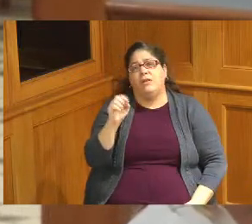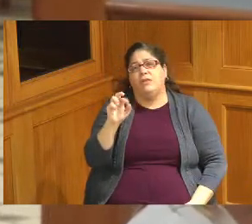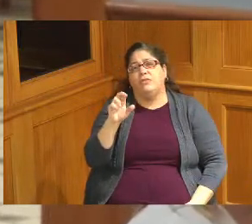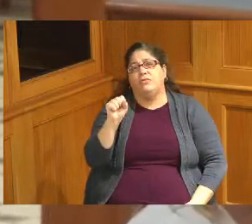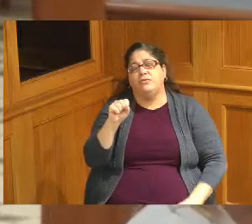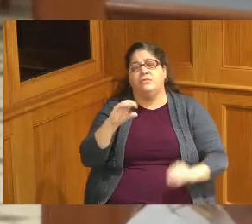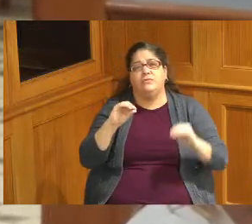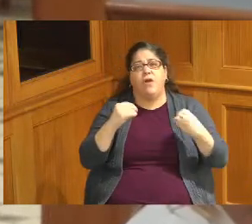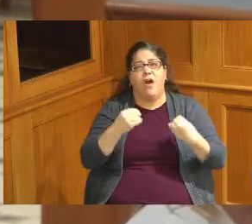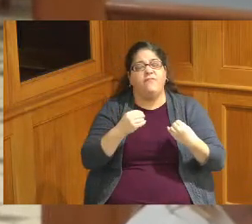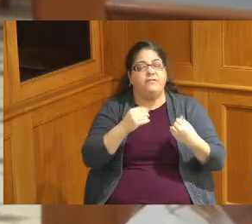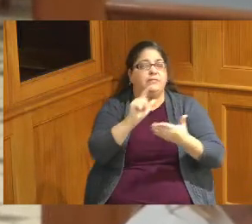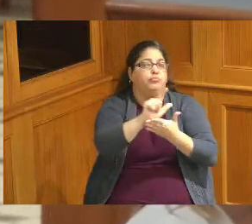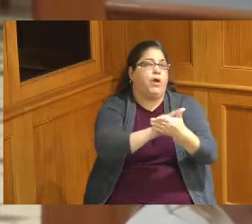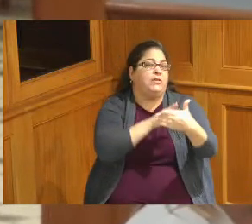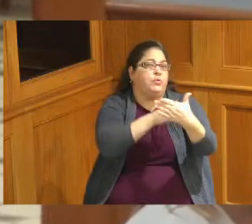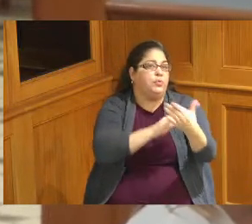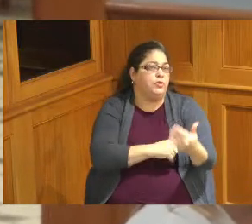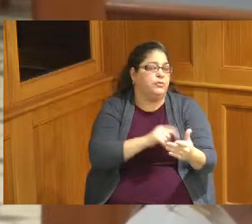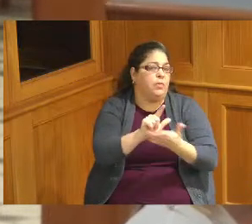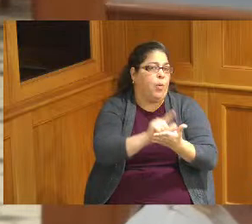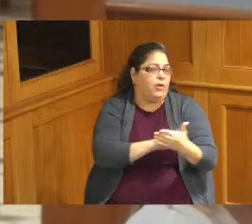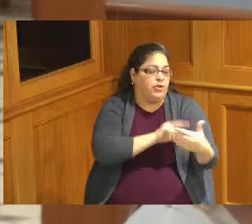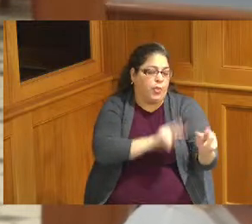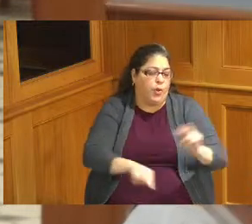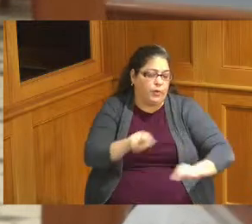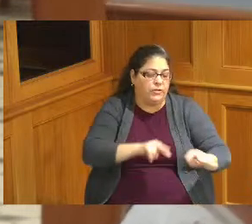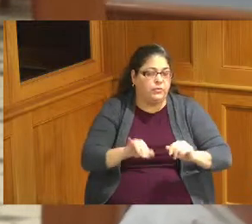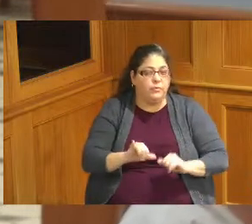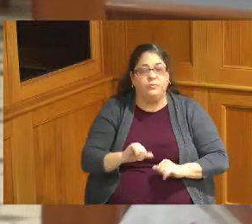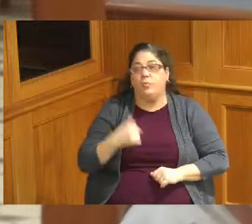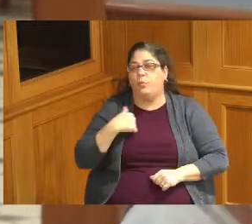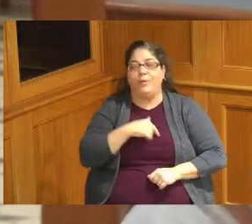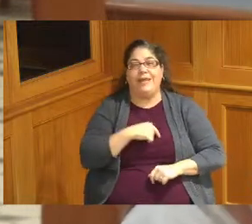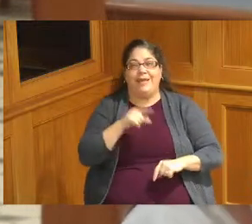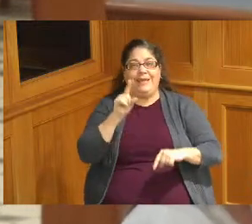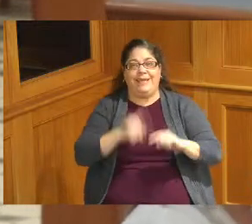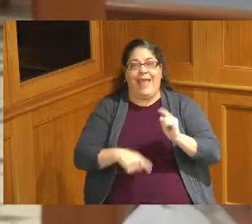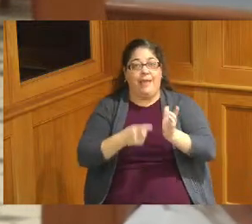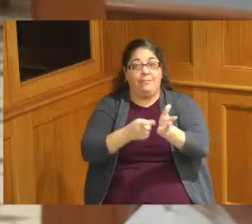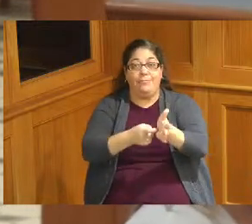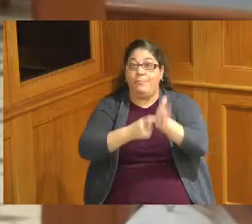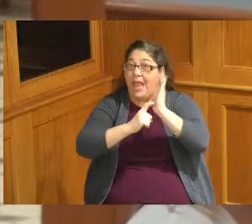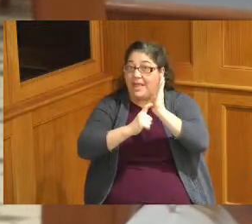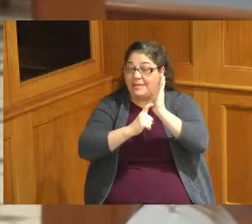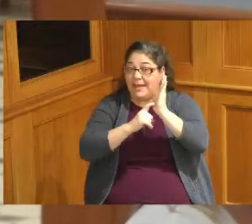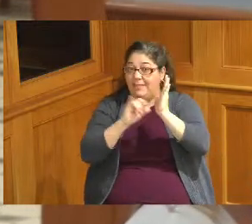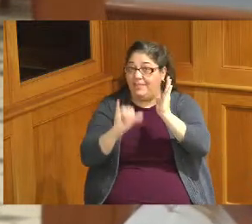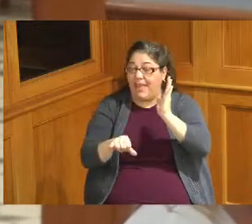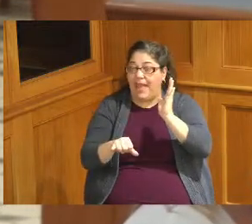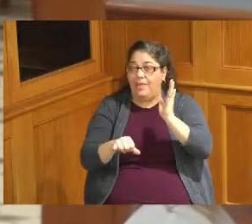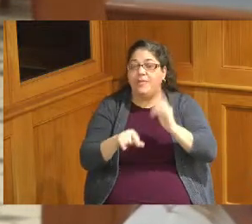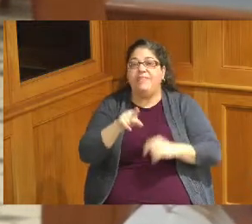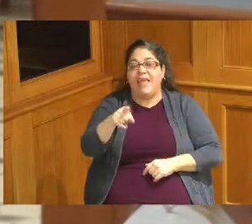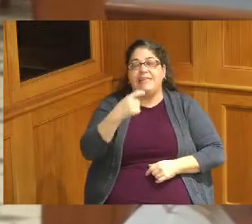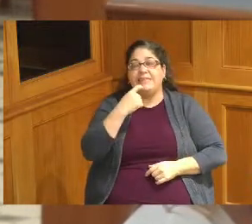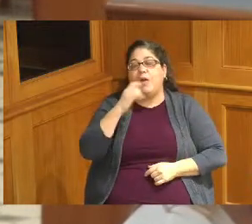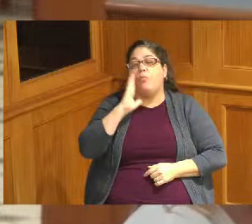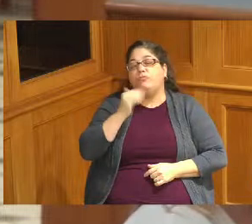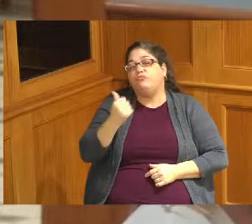the prosecutor's office and stuff, and we can't mandate it, but they said that they would try their